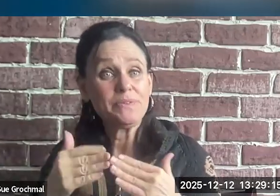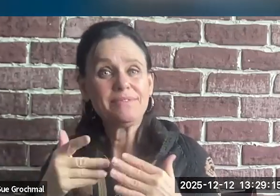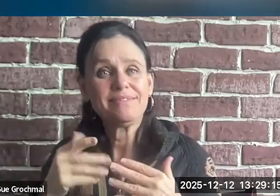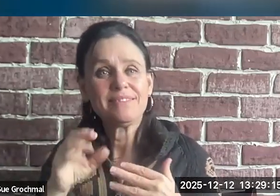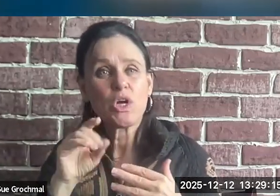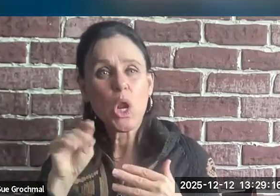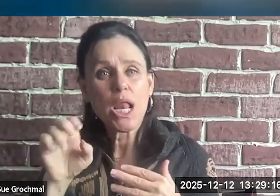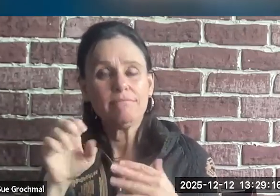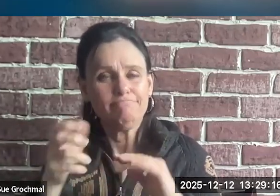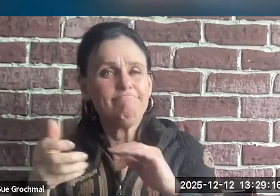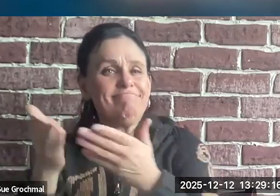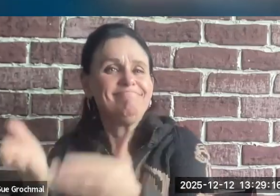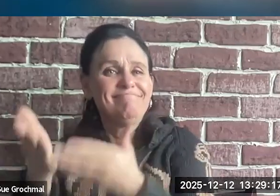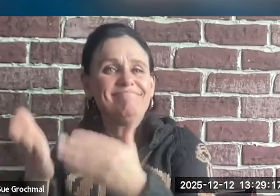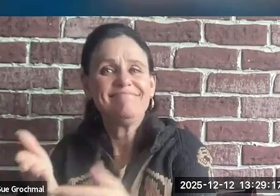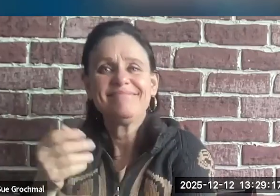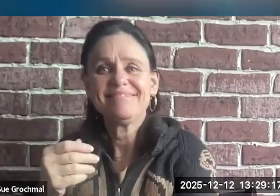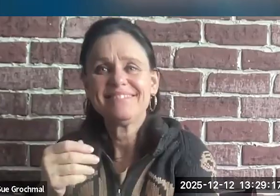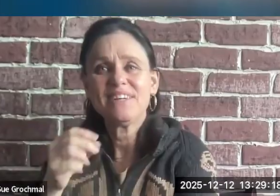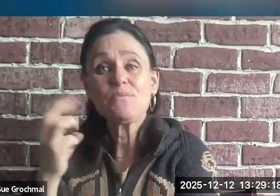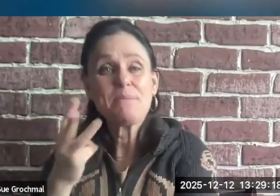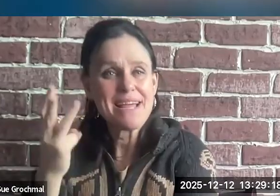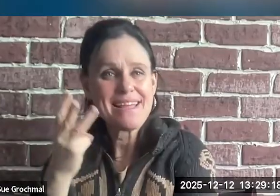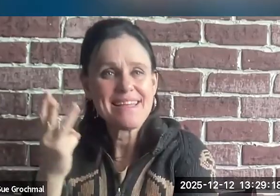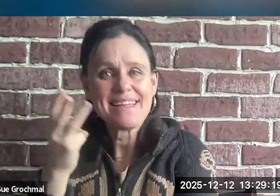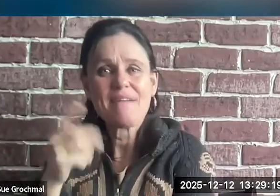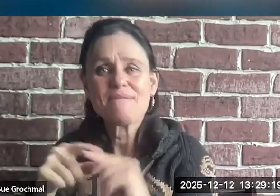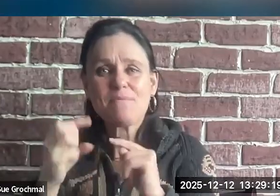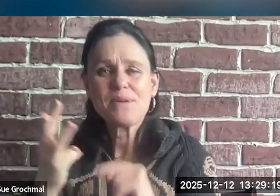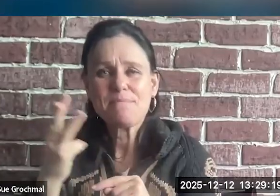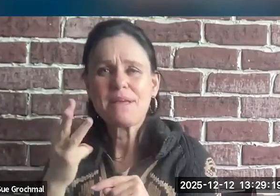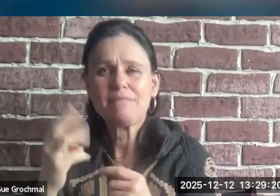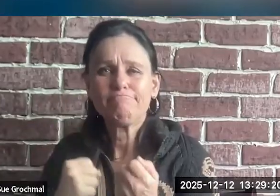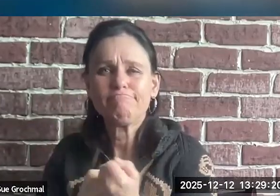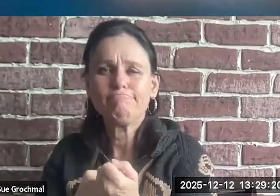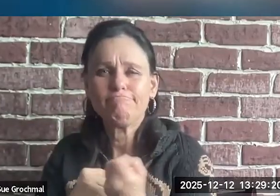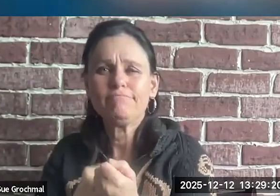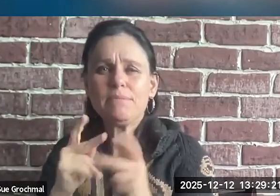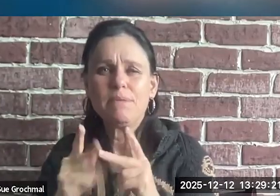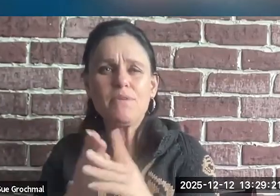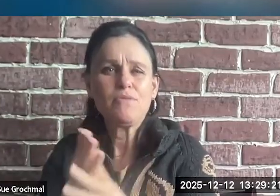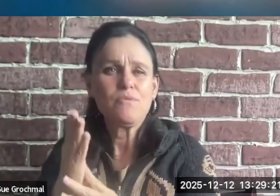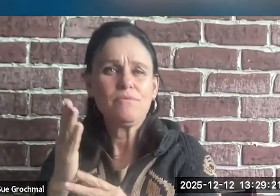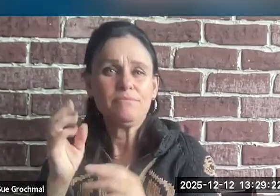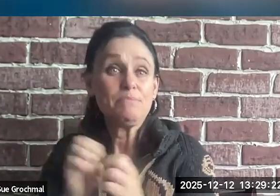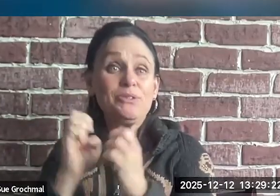Allison Everett, who is based in Winnipeg and has tremendous experience supporting people with disabilities through emergency events.